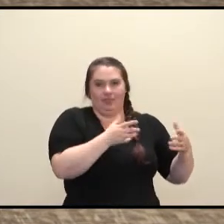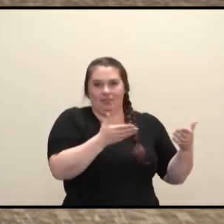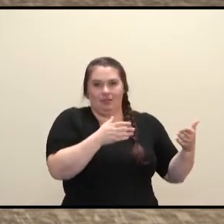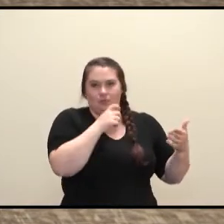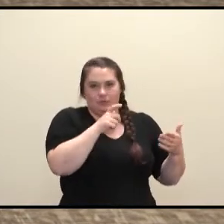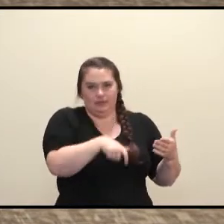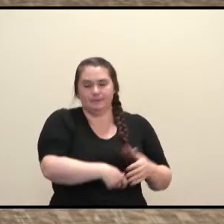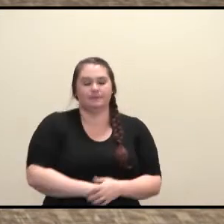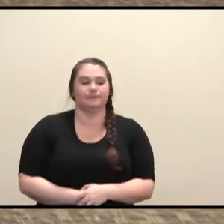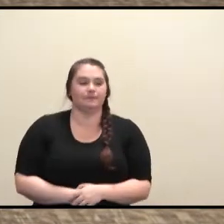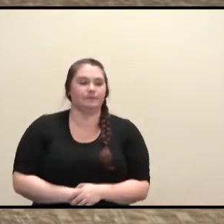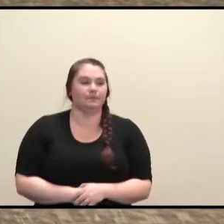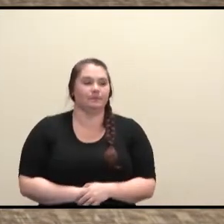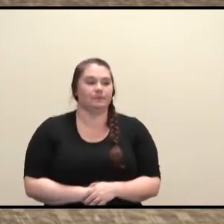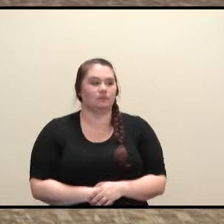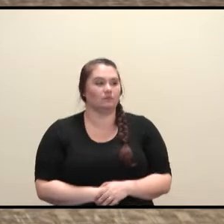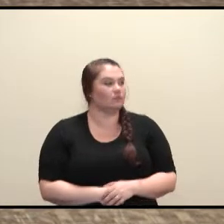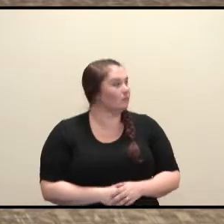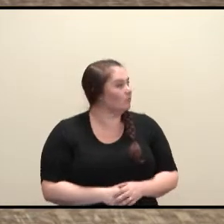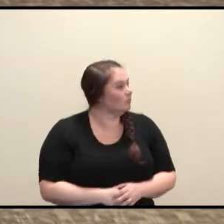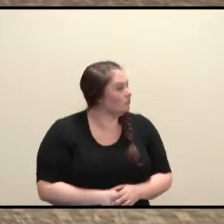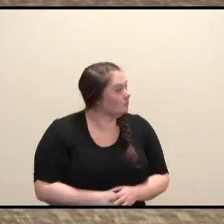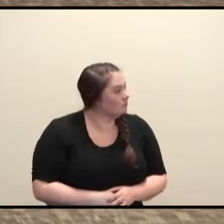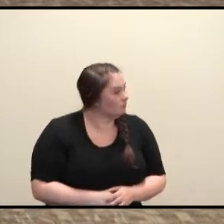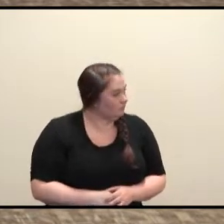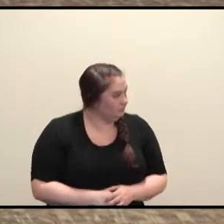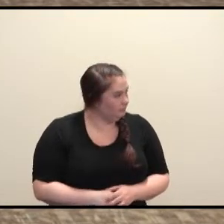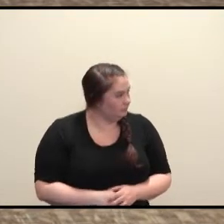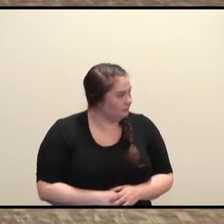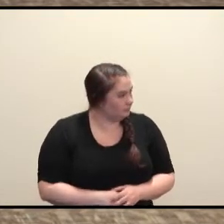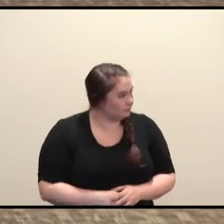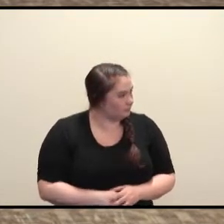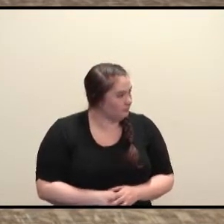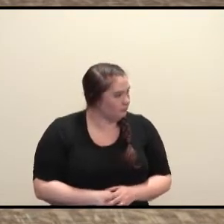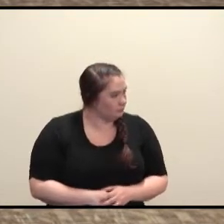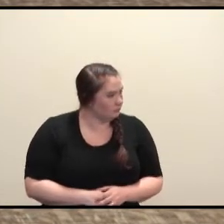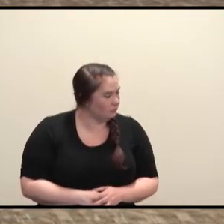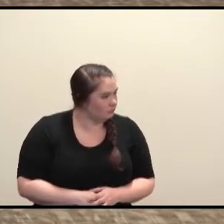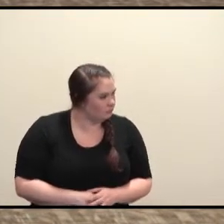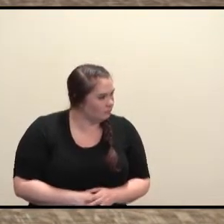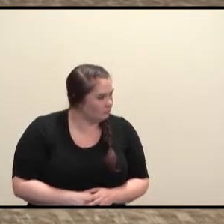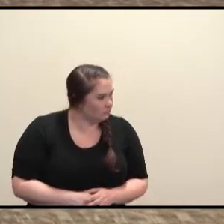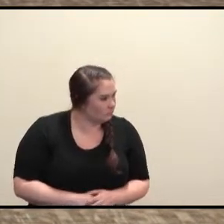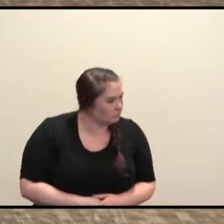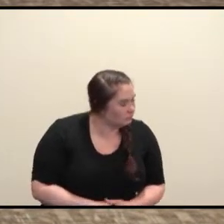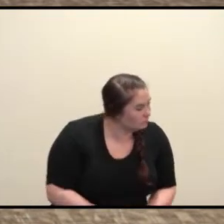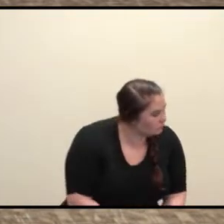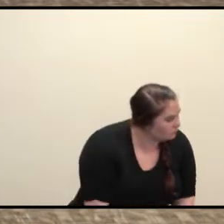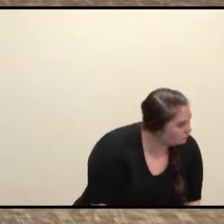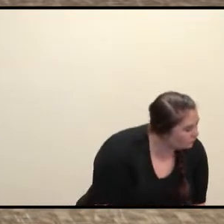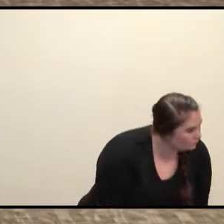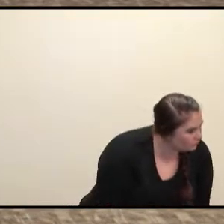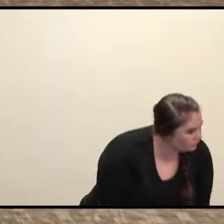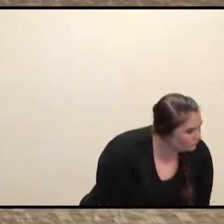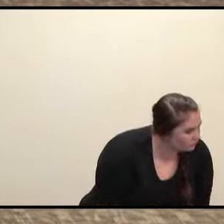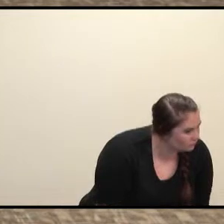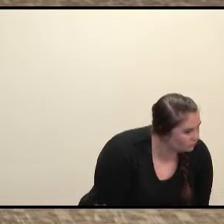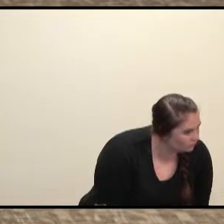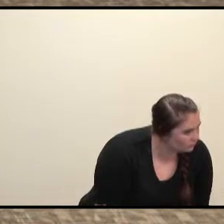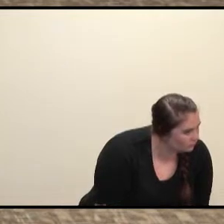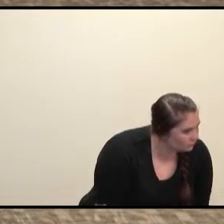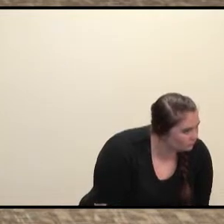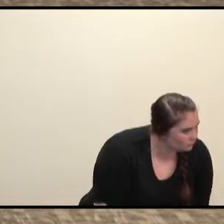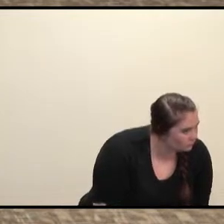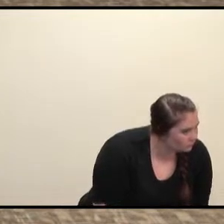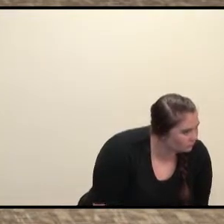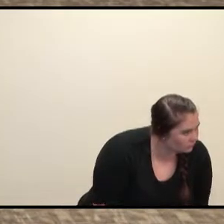Mr. Guillory. So is this really a 2 to 3 year journey, or is this something that that you see us being able